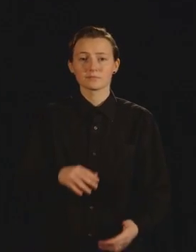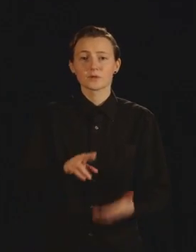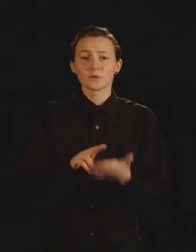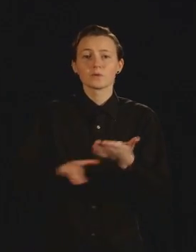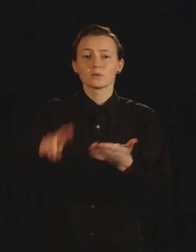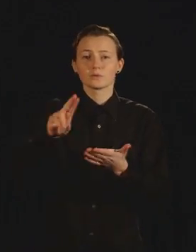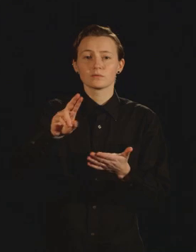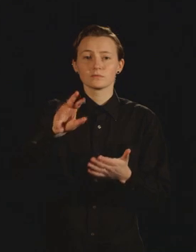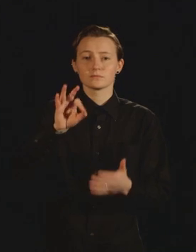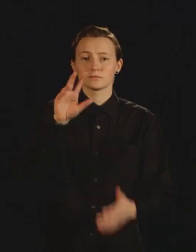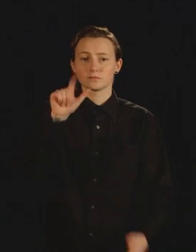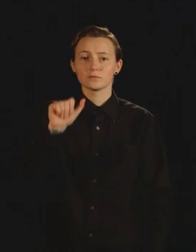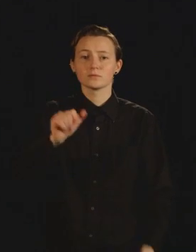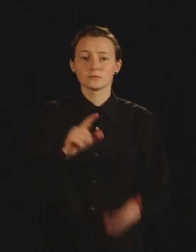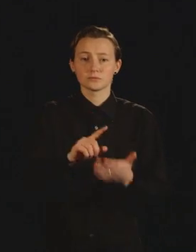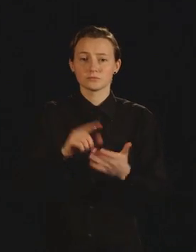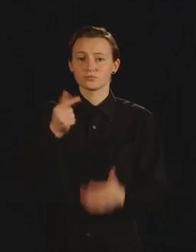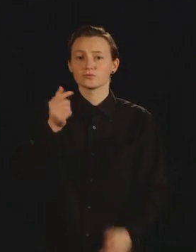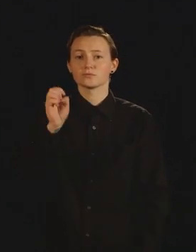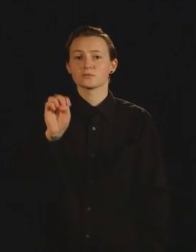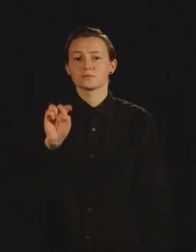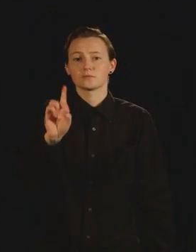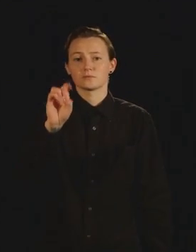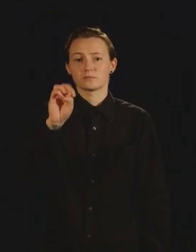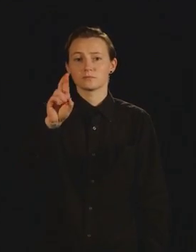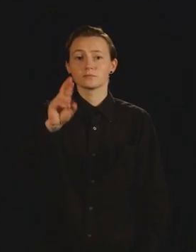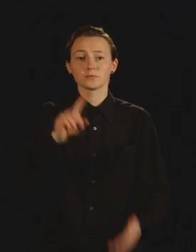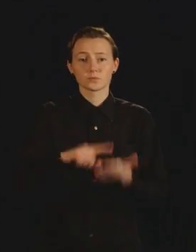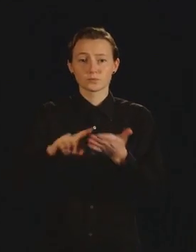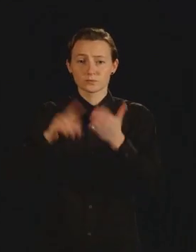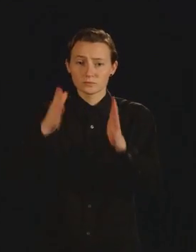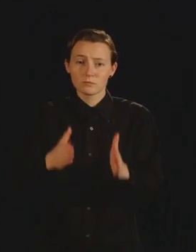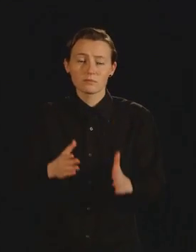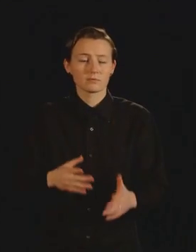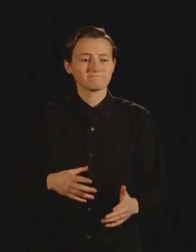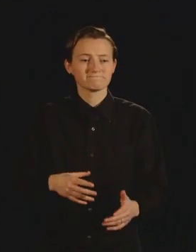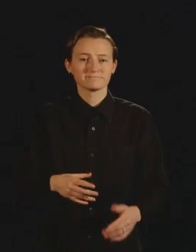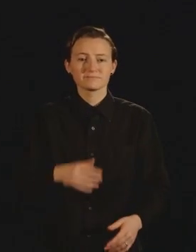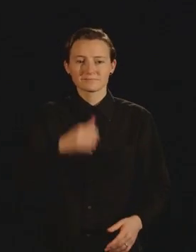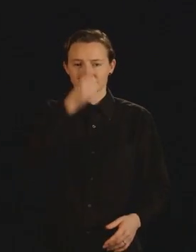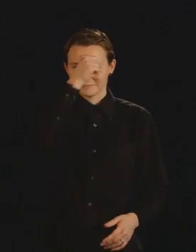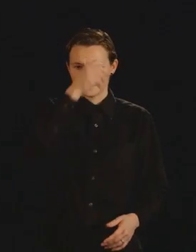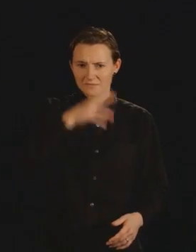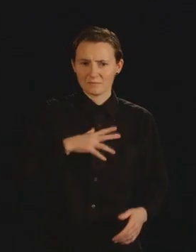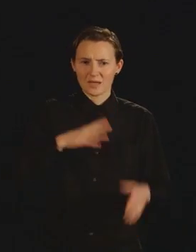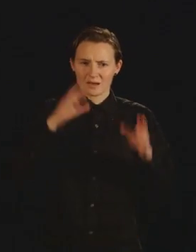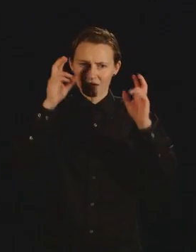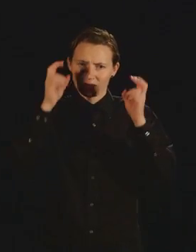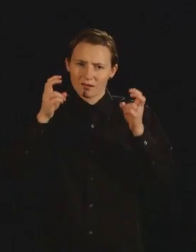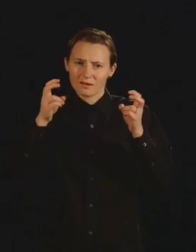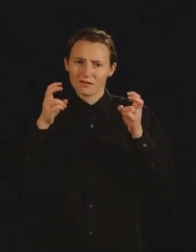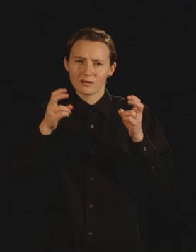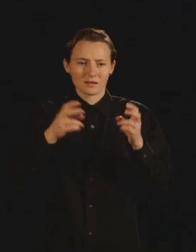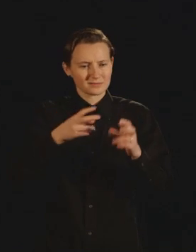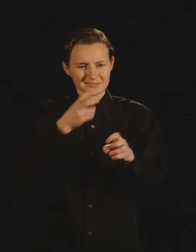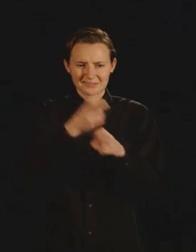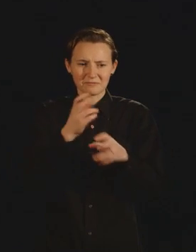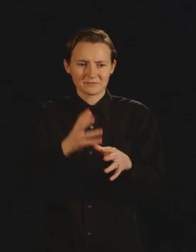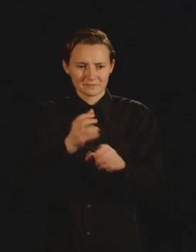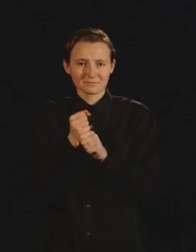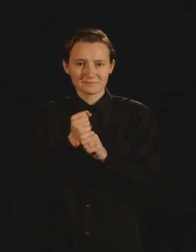Jennifer Bosom, a University of Florida gender researcher, says that manhood is hard to earn and easy to lose, and